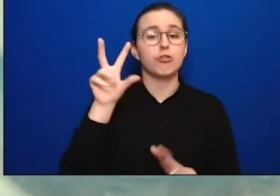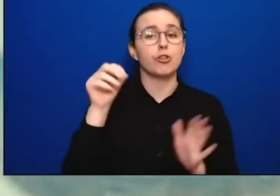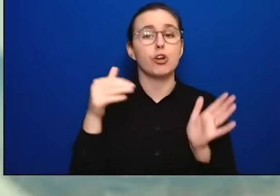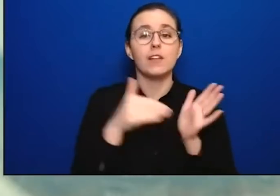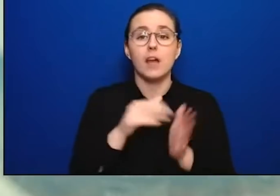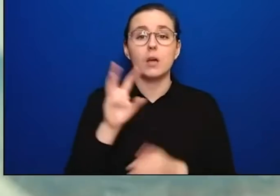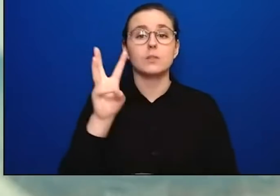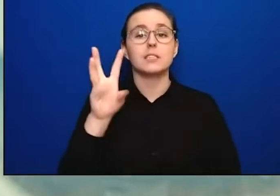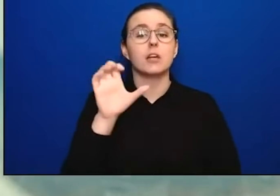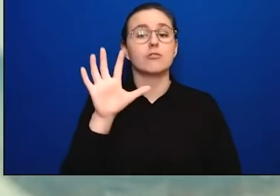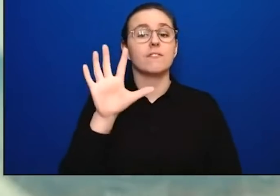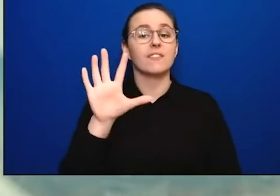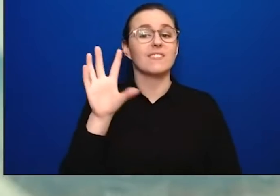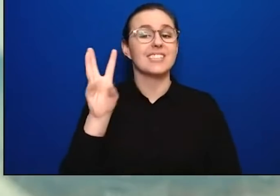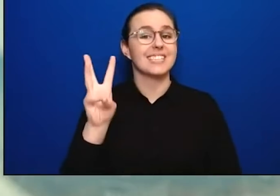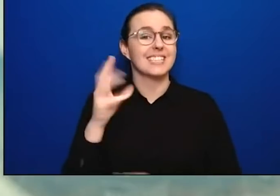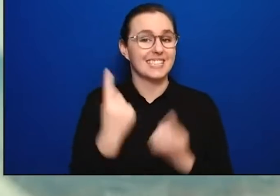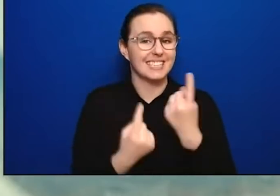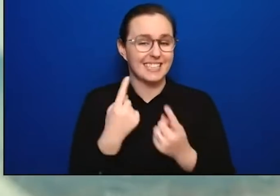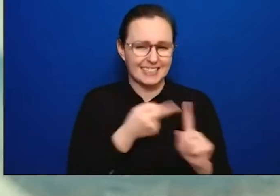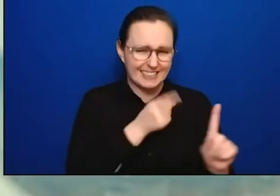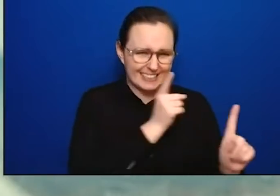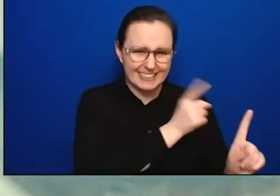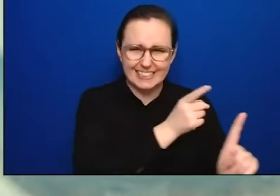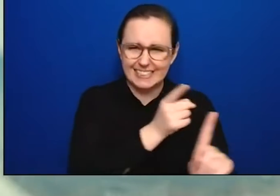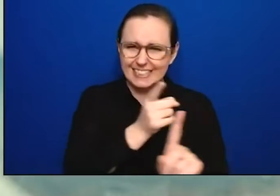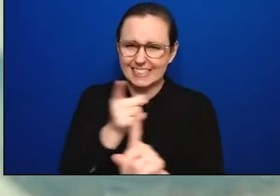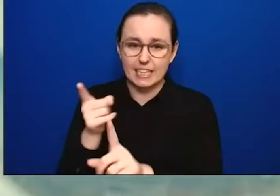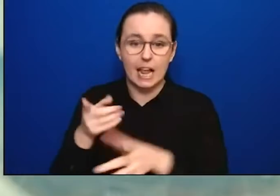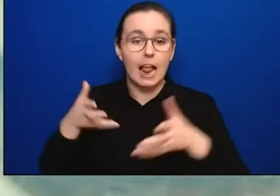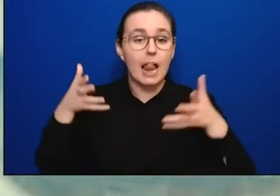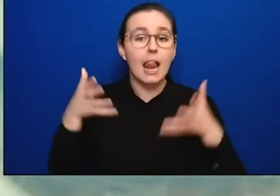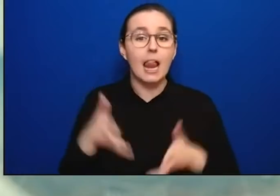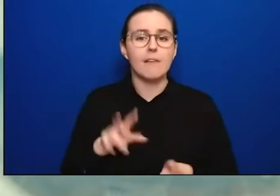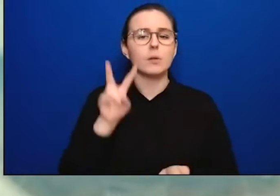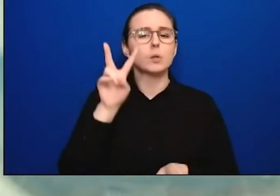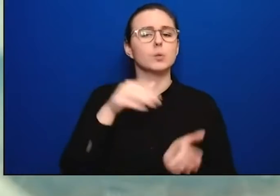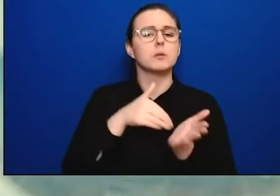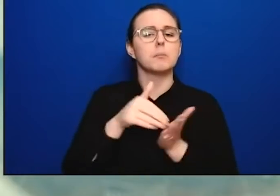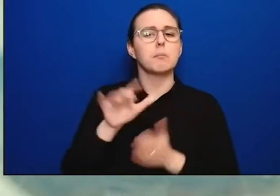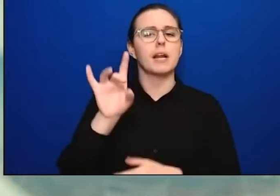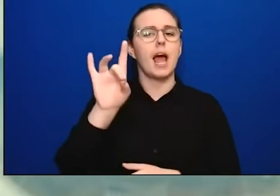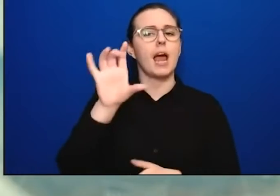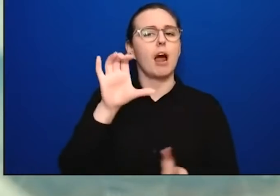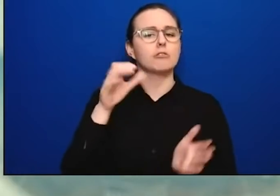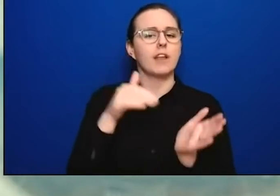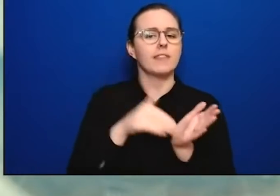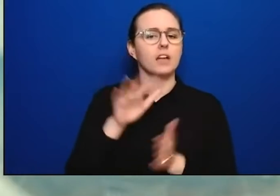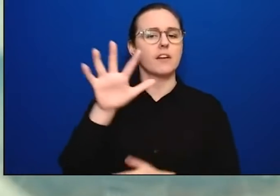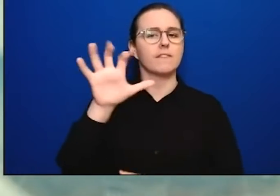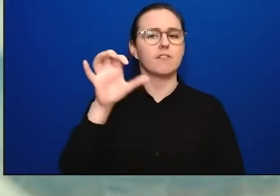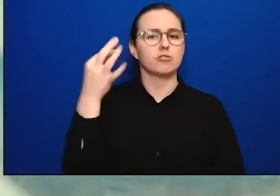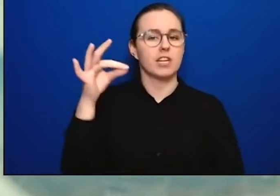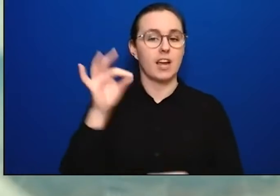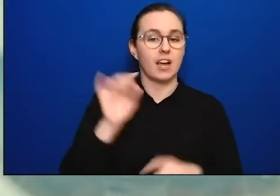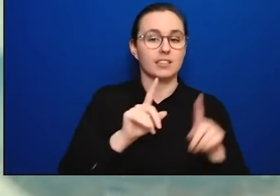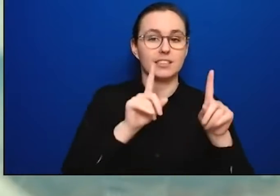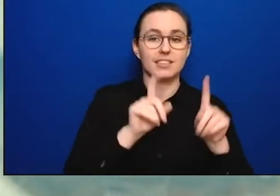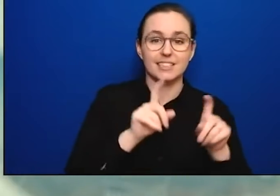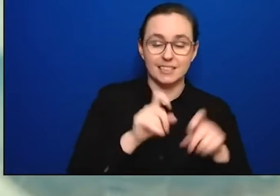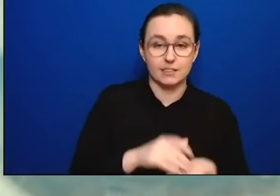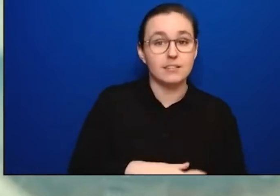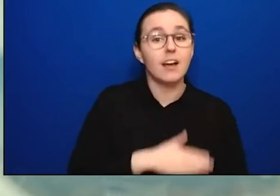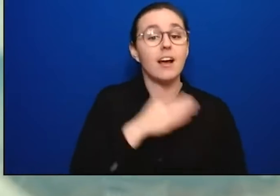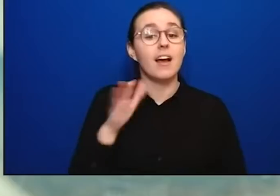4,130,656 of these tests to key strategic areas. This leaves an inventory of 2,800,000